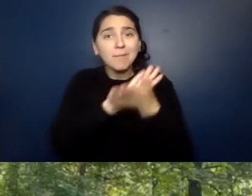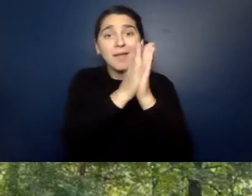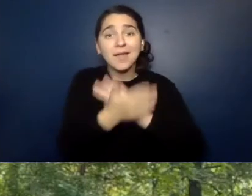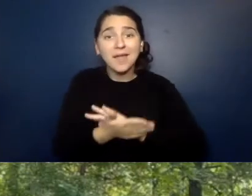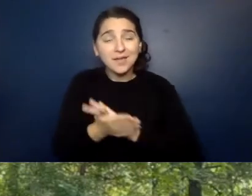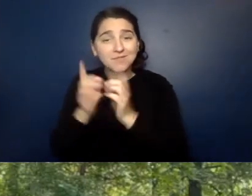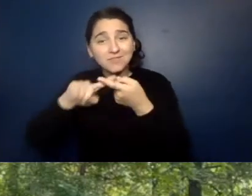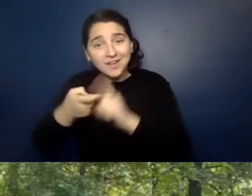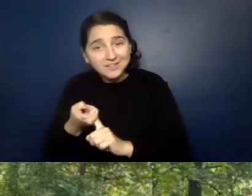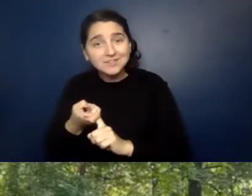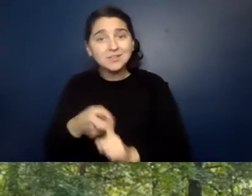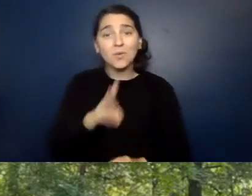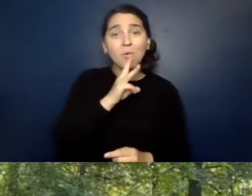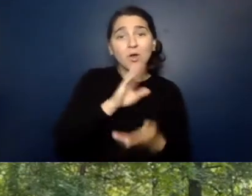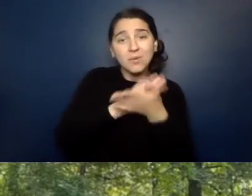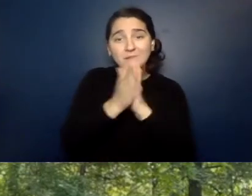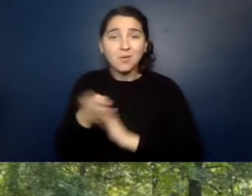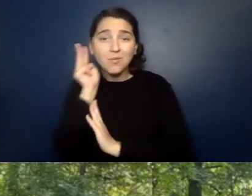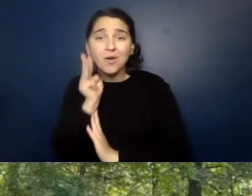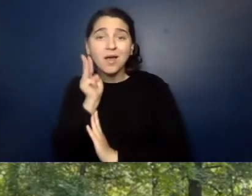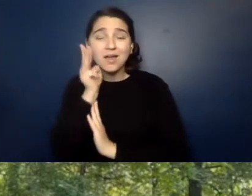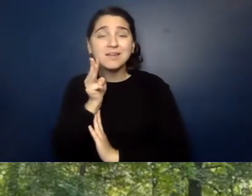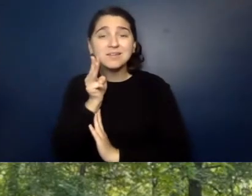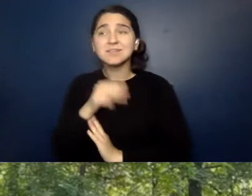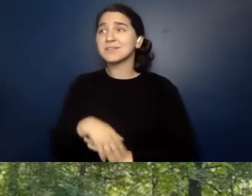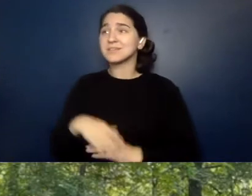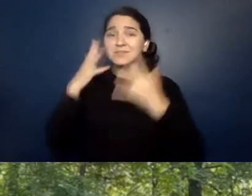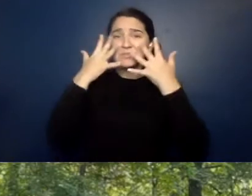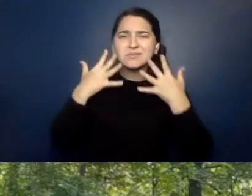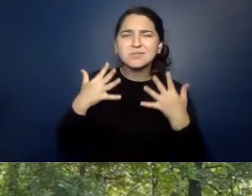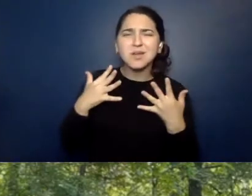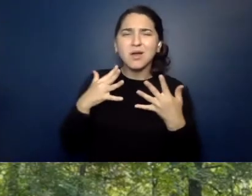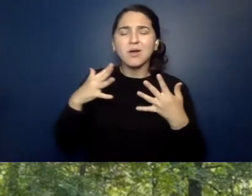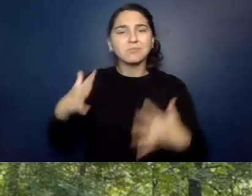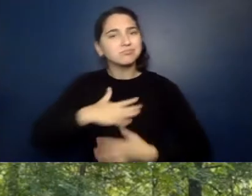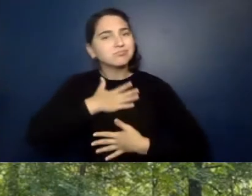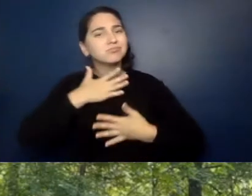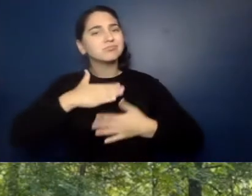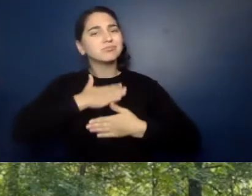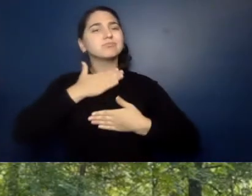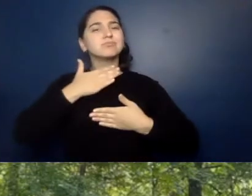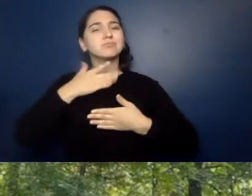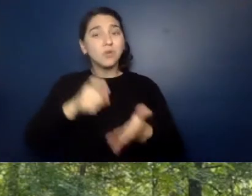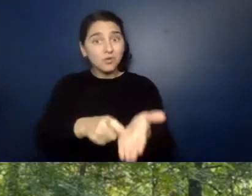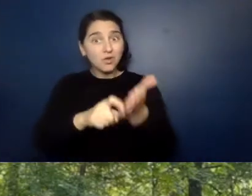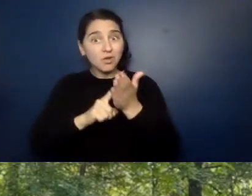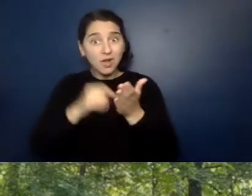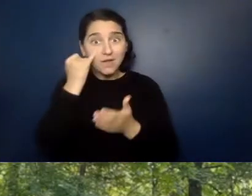made into friends. Water turned to wine, sorrow into joy. The